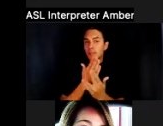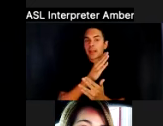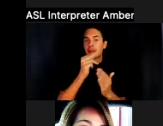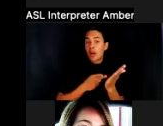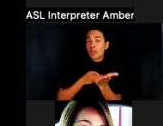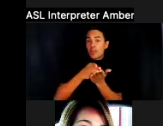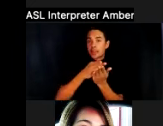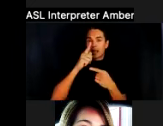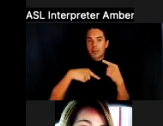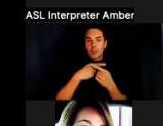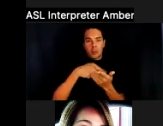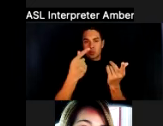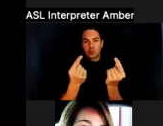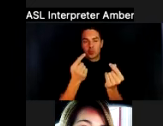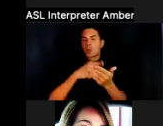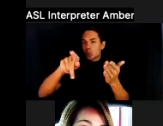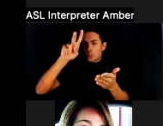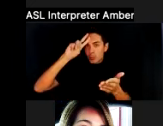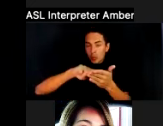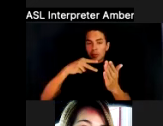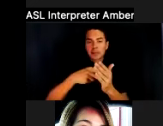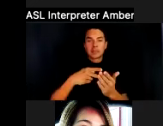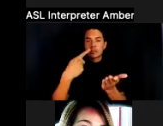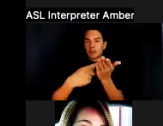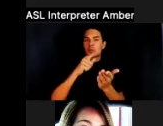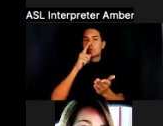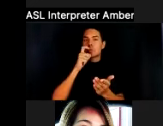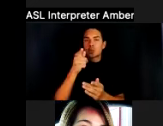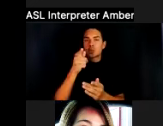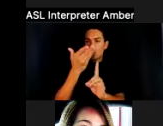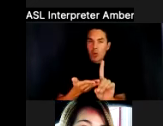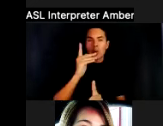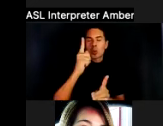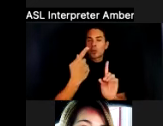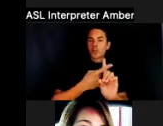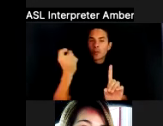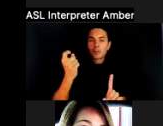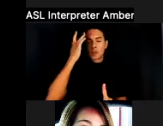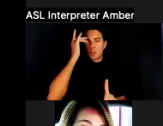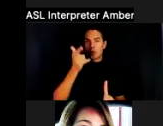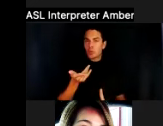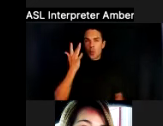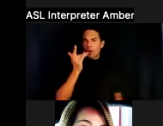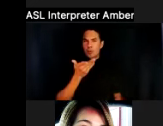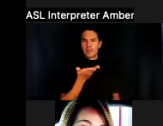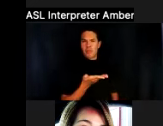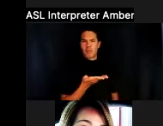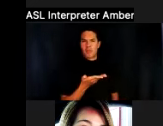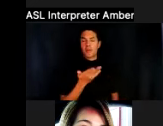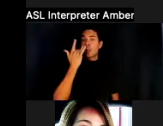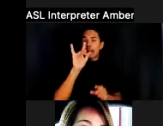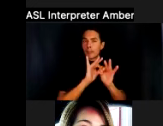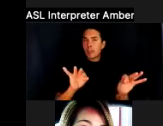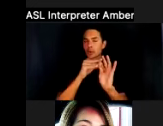trying to do. Like, what is your purpose? Talk about who you are, where you're from, why you're there, and why this issue is so